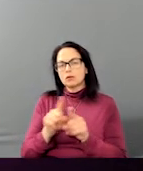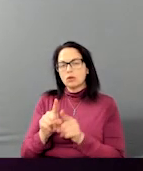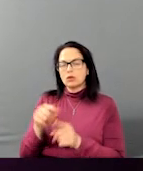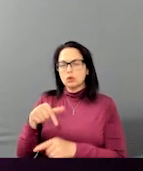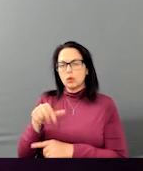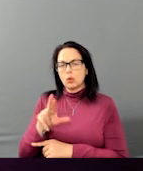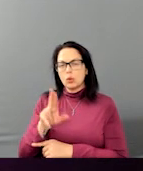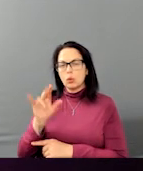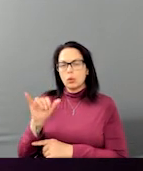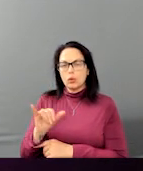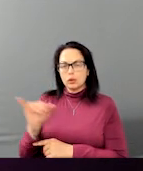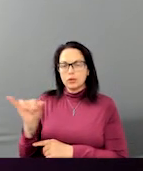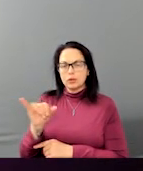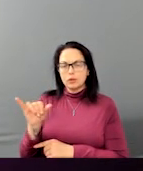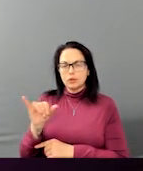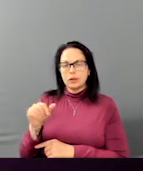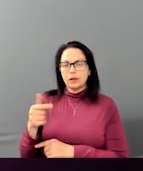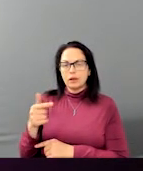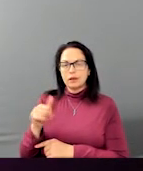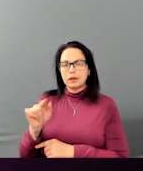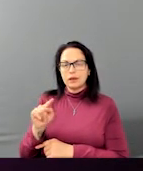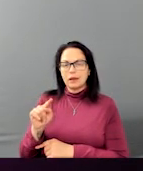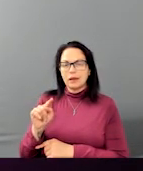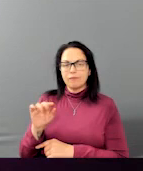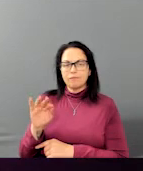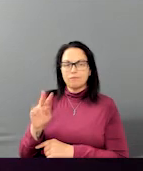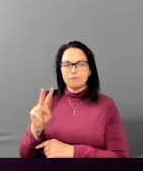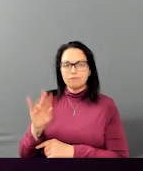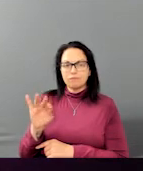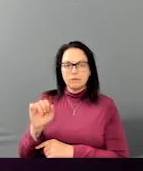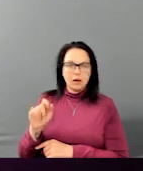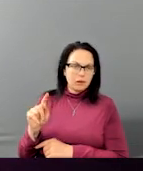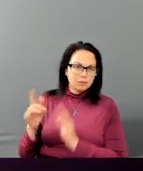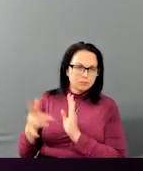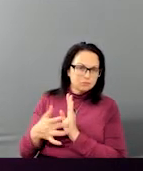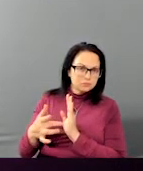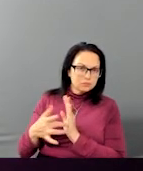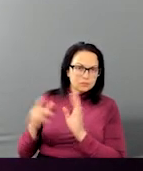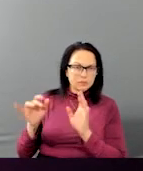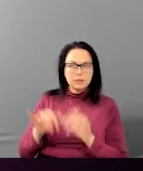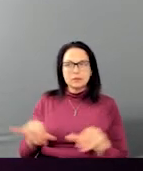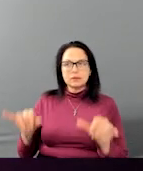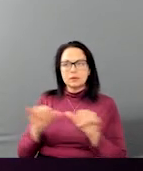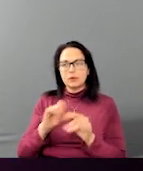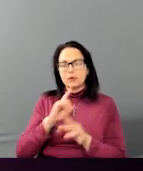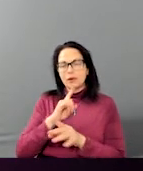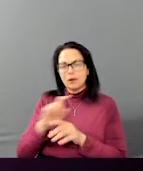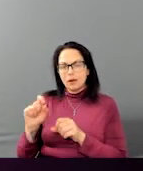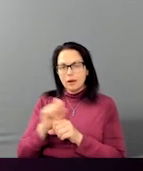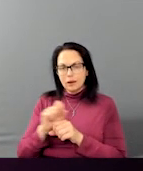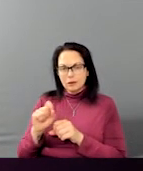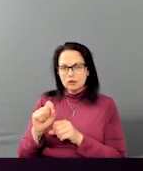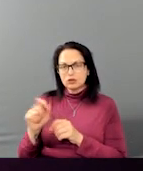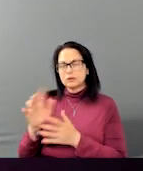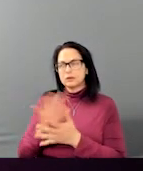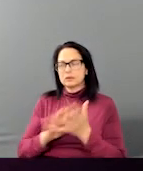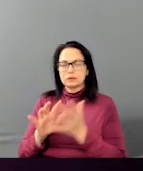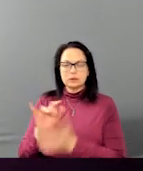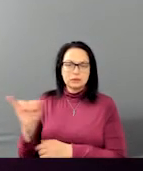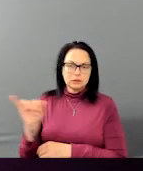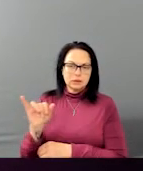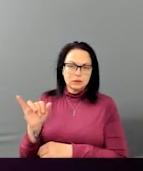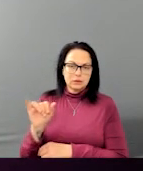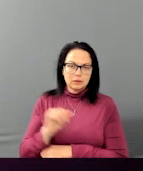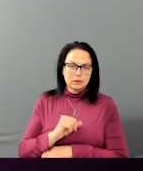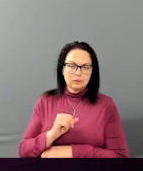by text instead of get by text. And they're really similar and actually kind of confusing. At least they've always been